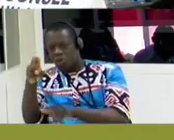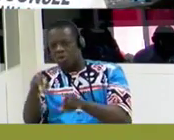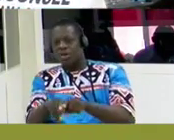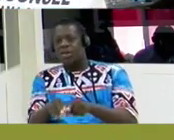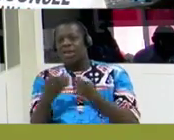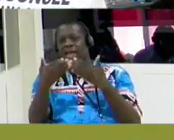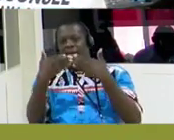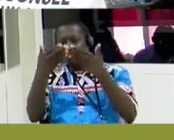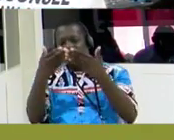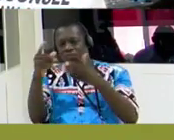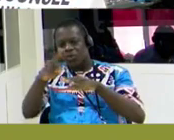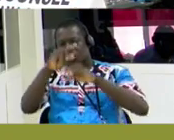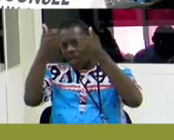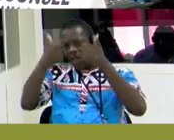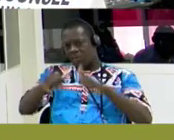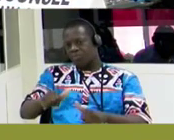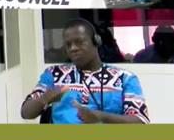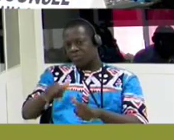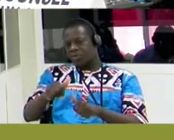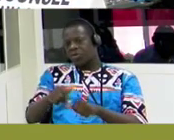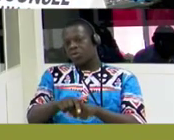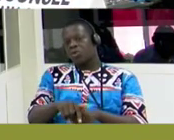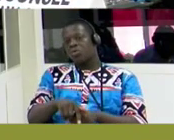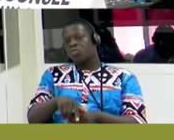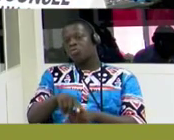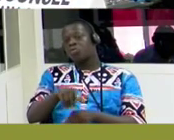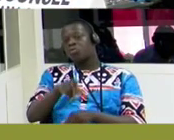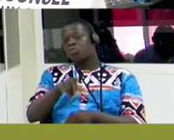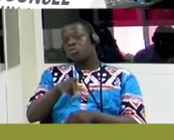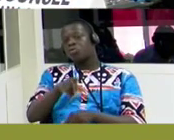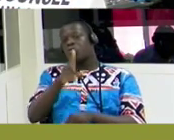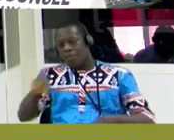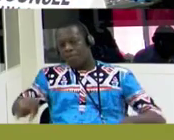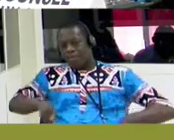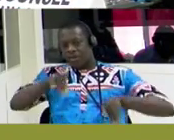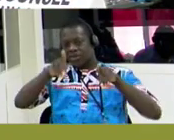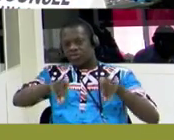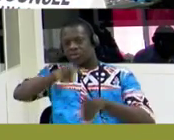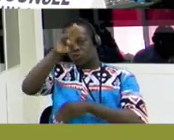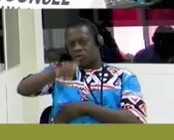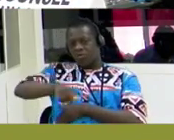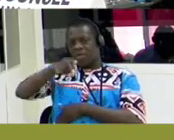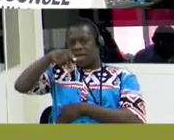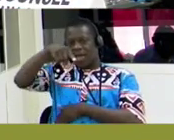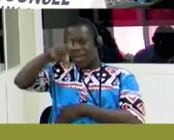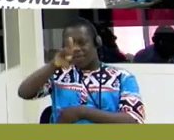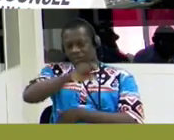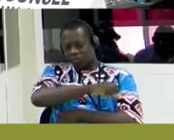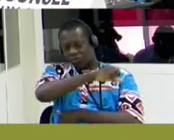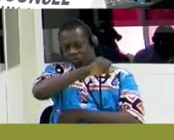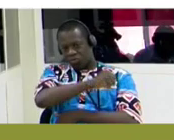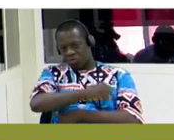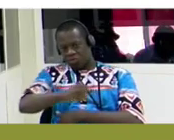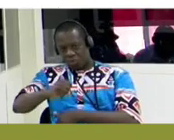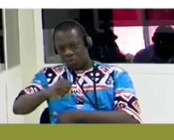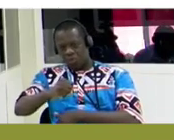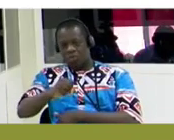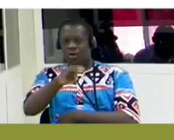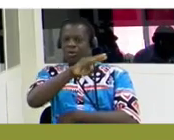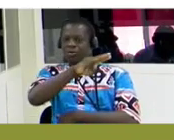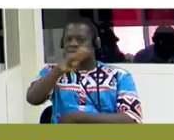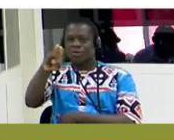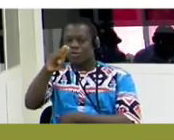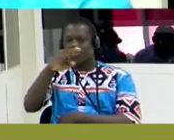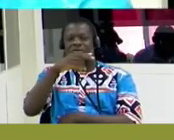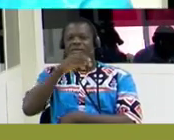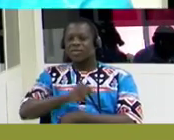has happened to those who participated in the November 11 incident? No, sir.